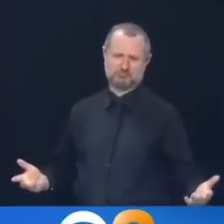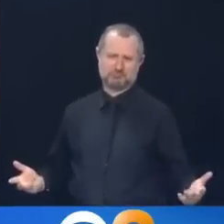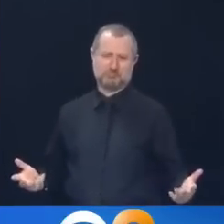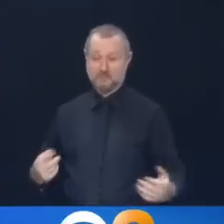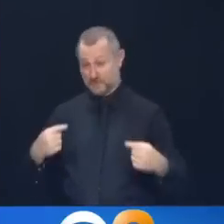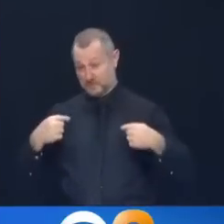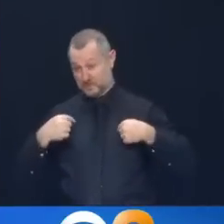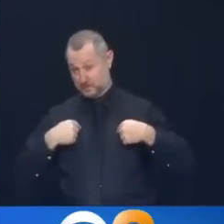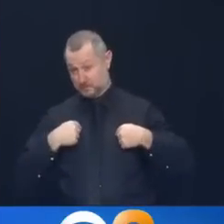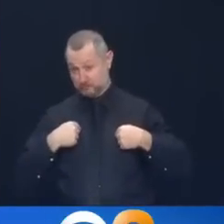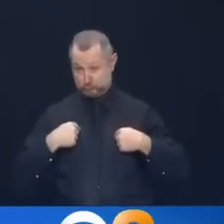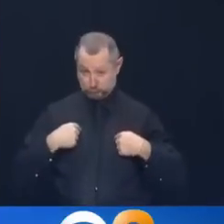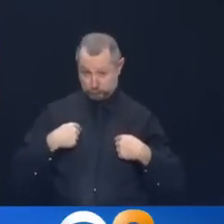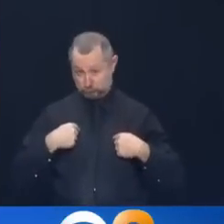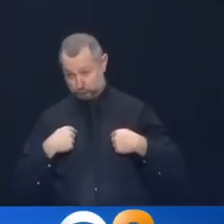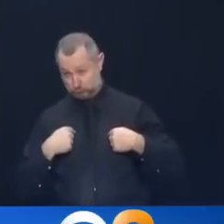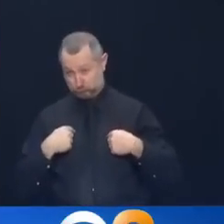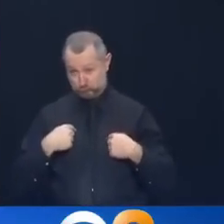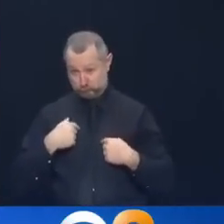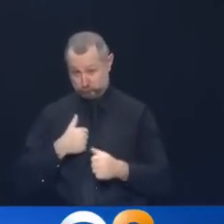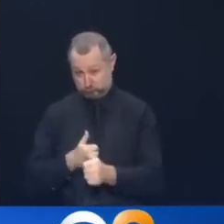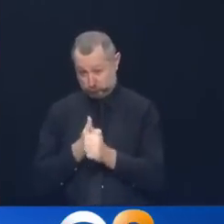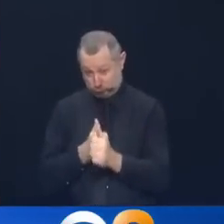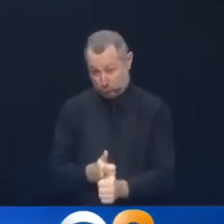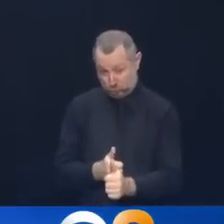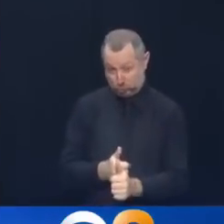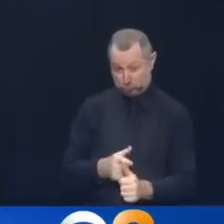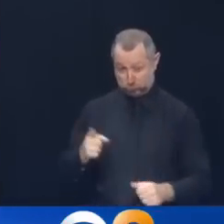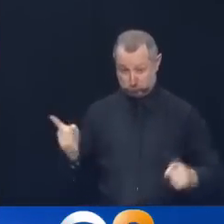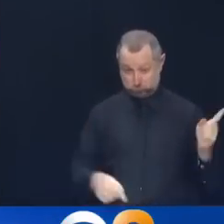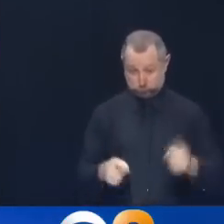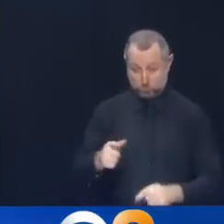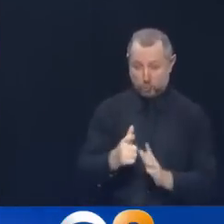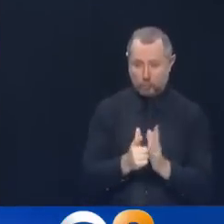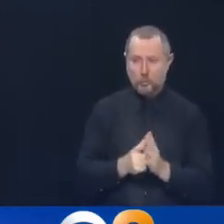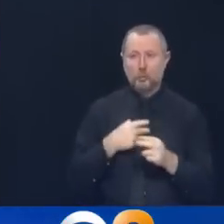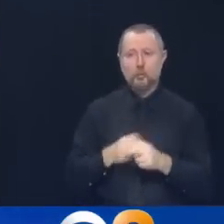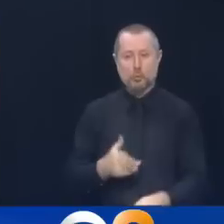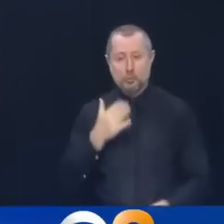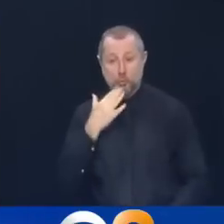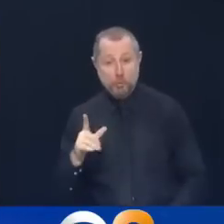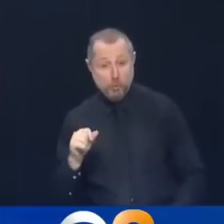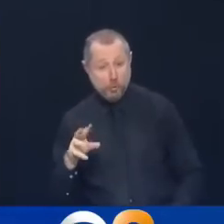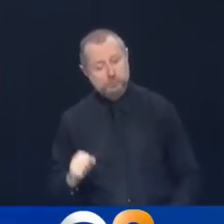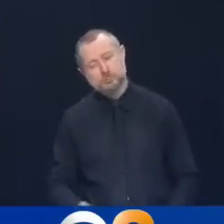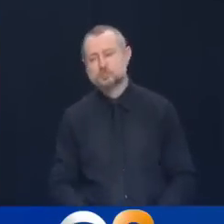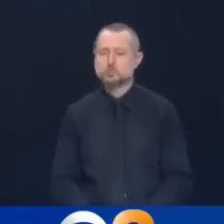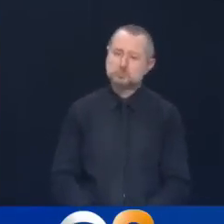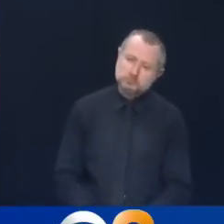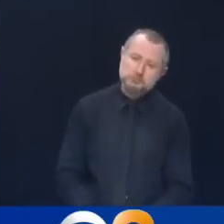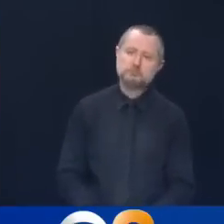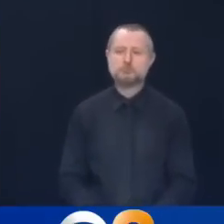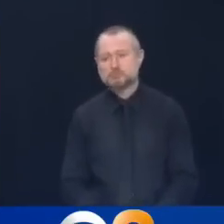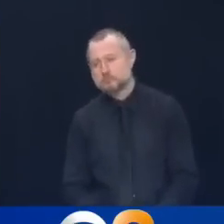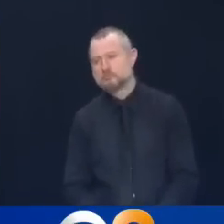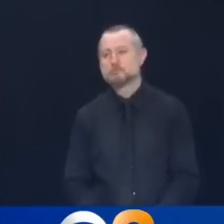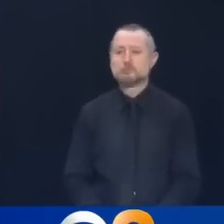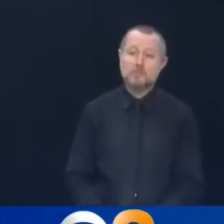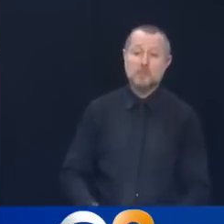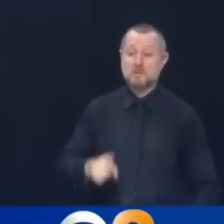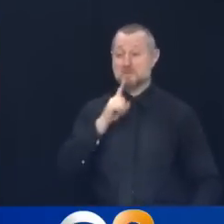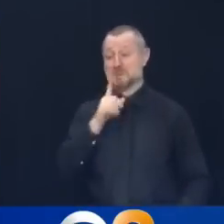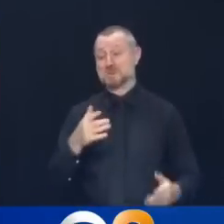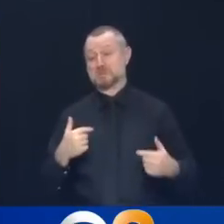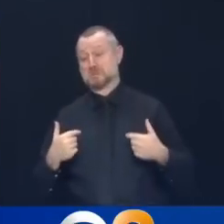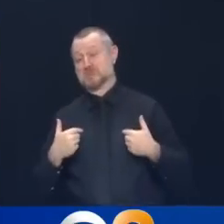think are good laws. That's what you get. But then I'm not a law enforcement official, and I'm not operating a